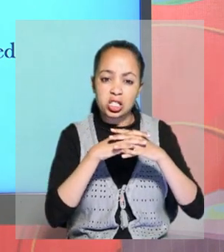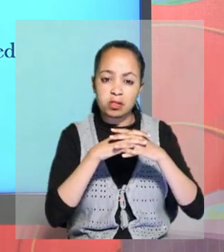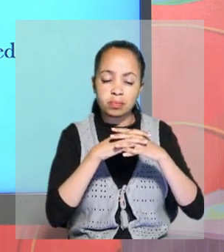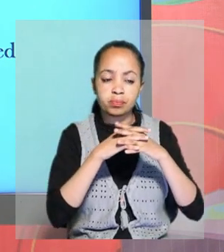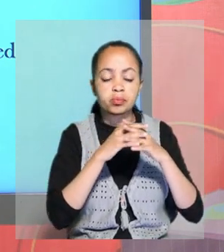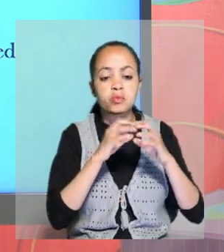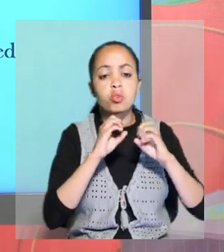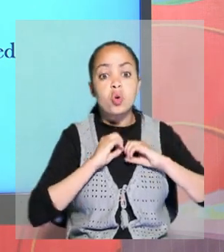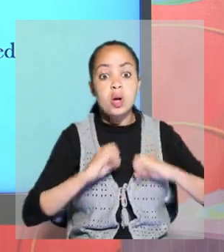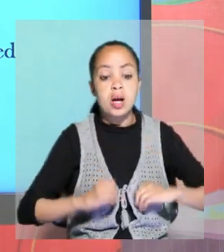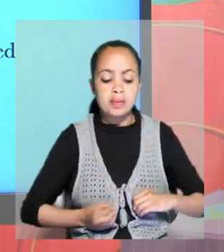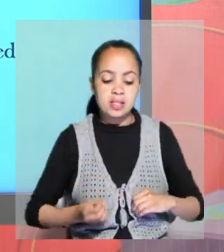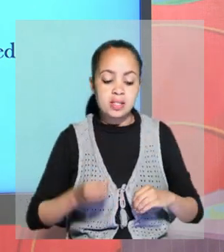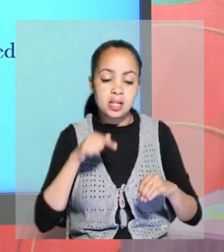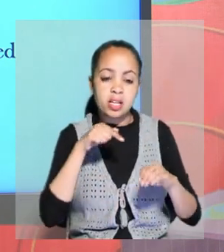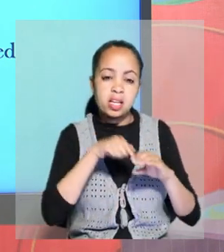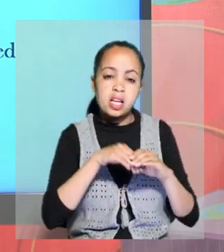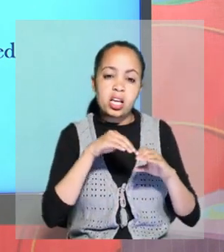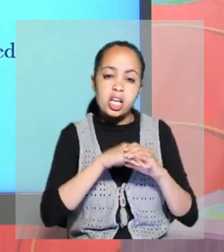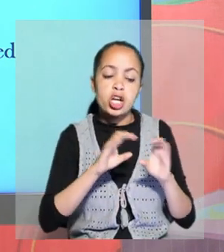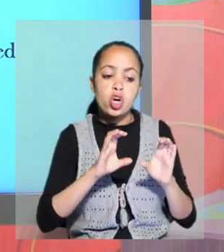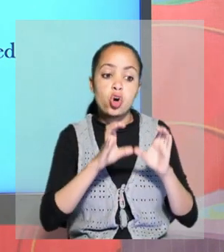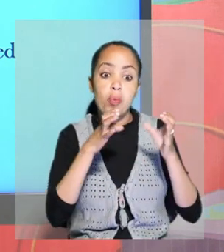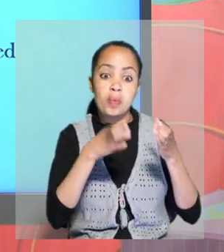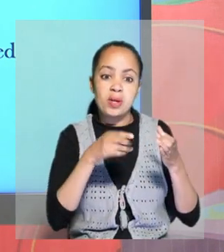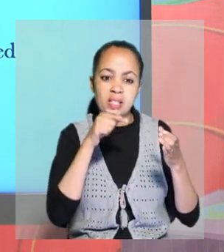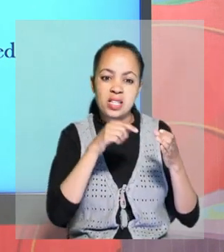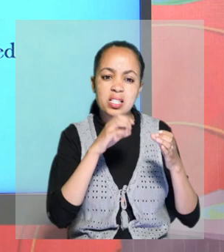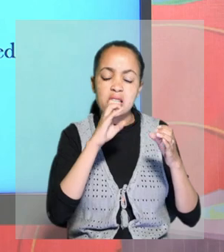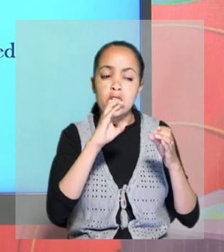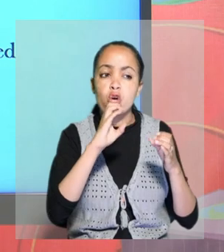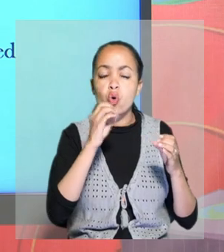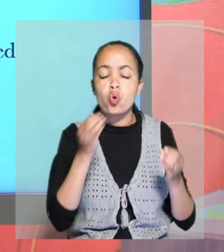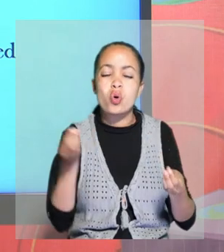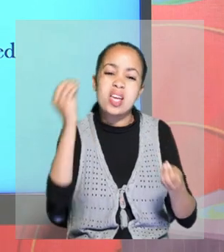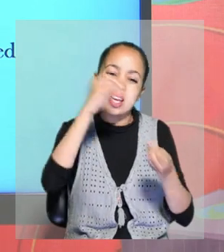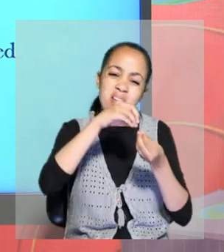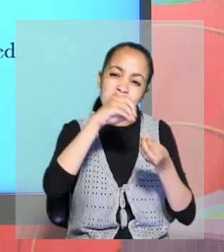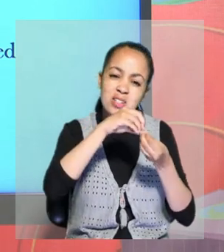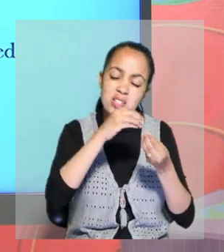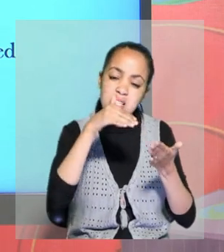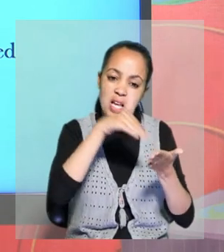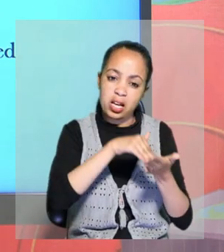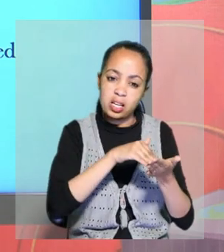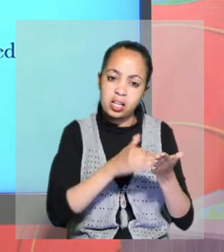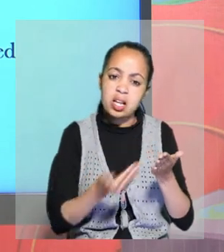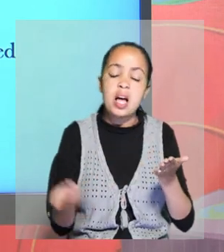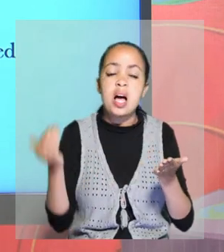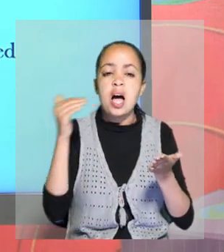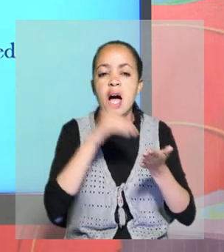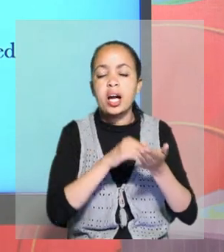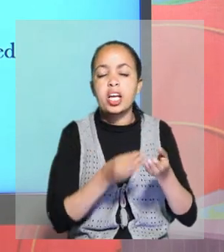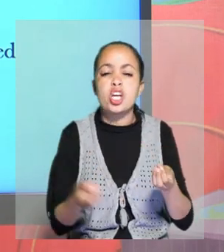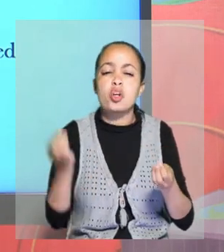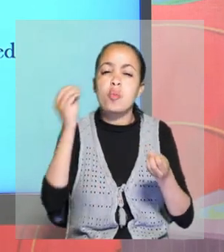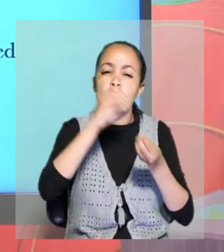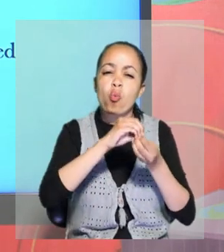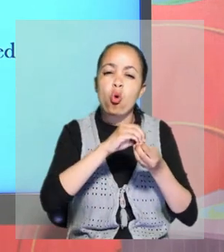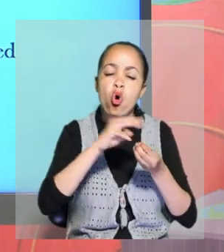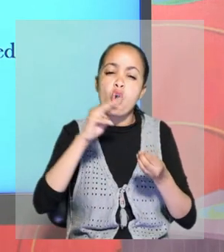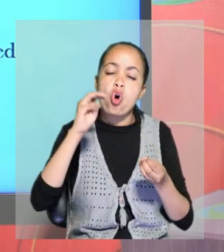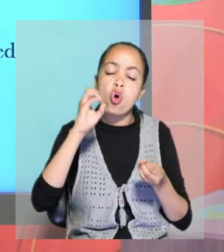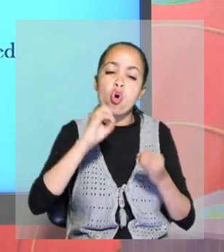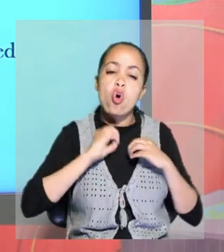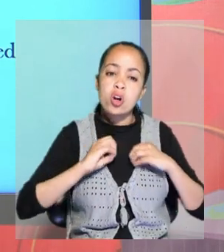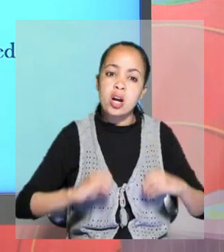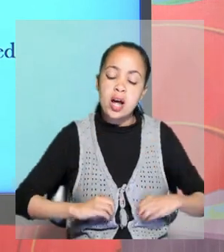of organism in a community, in within an ecosystem, become increased again. And again, more organism become going